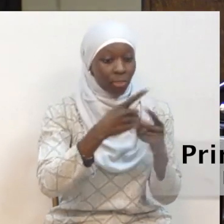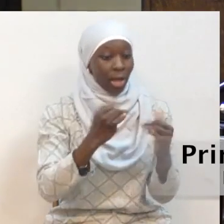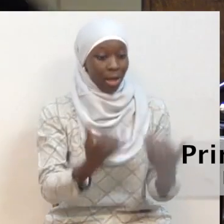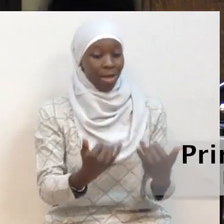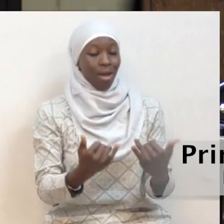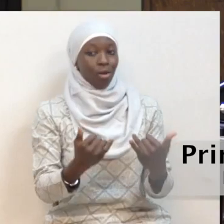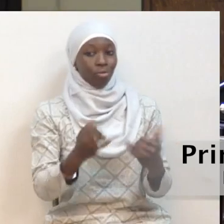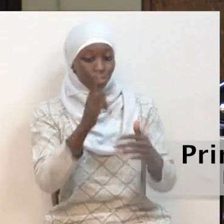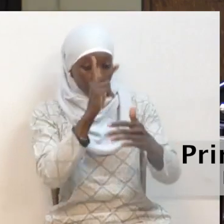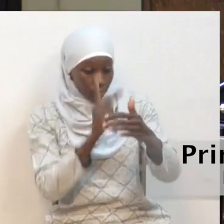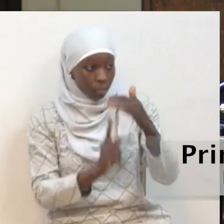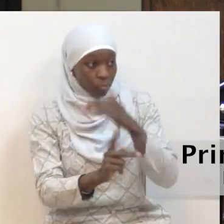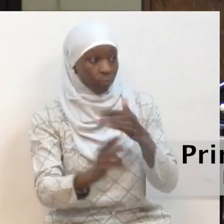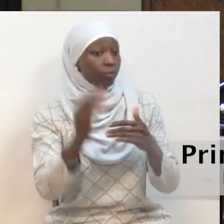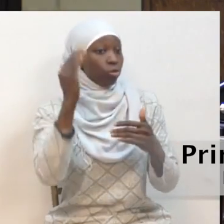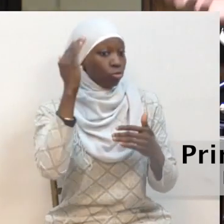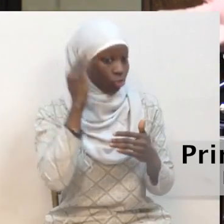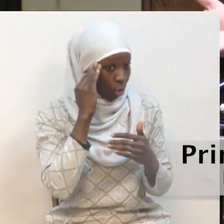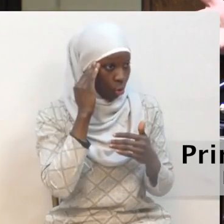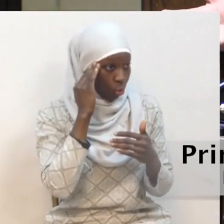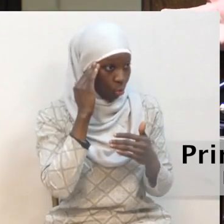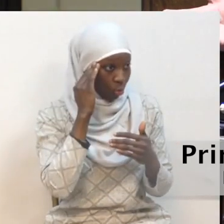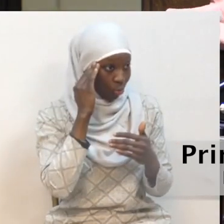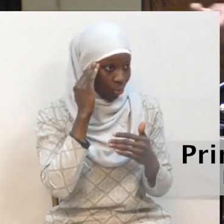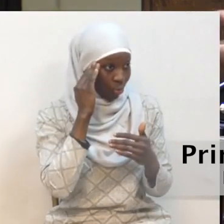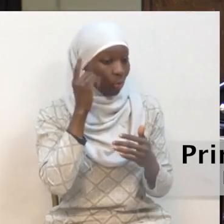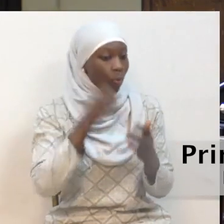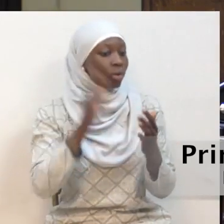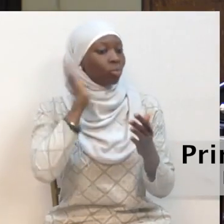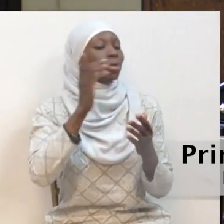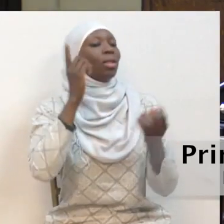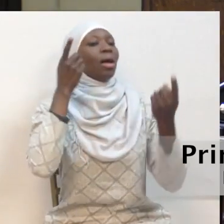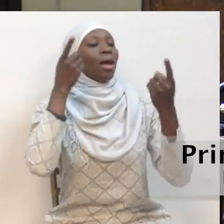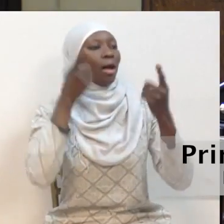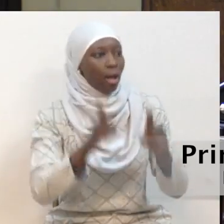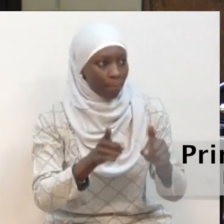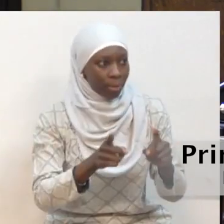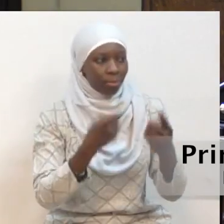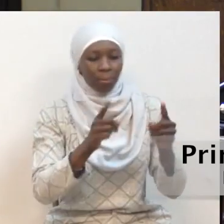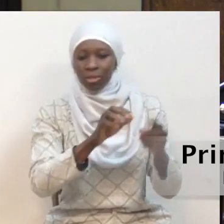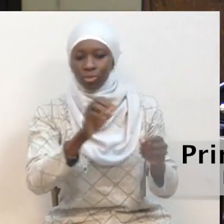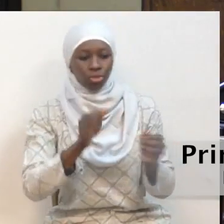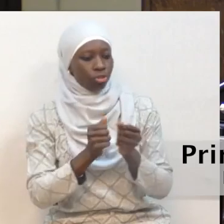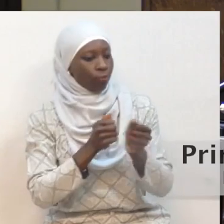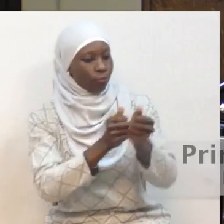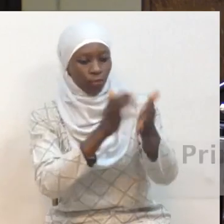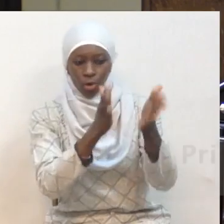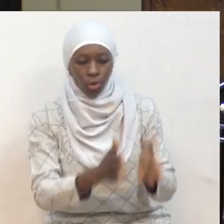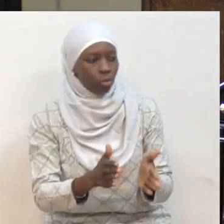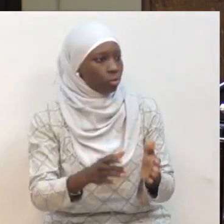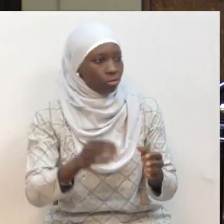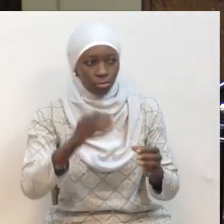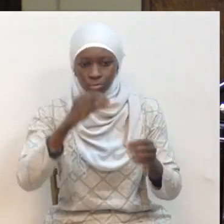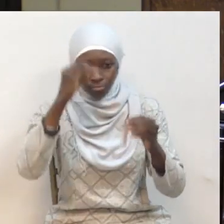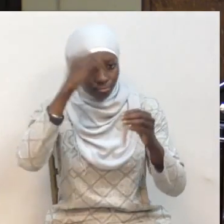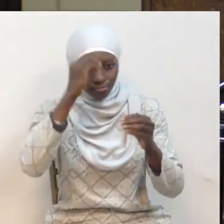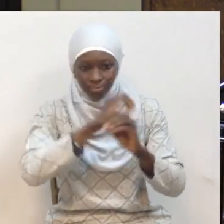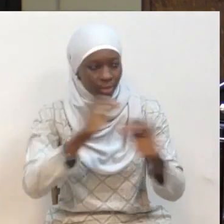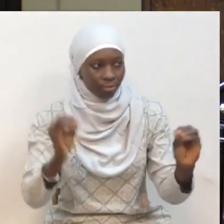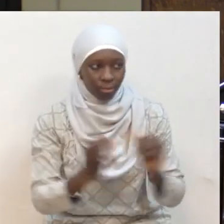between a leader like the Prophet and any other leader. Allah told the Prophet